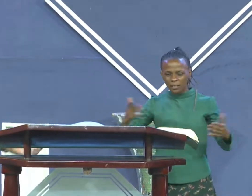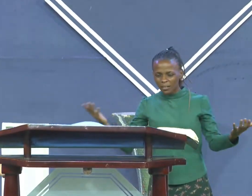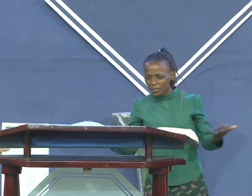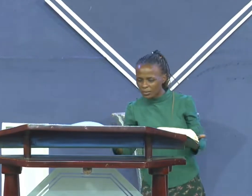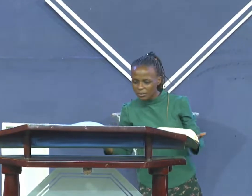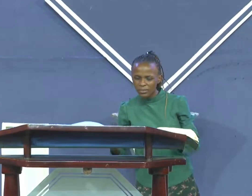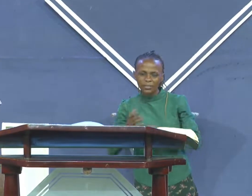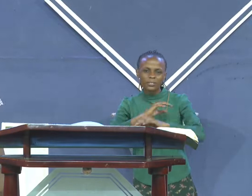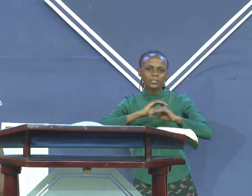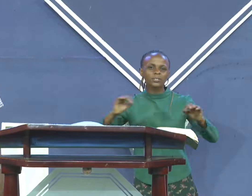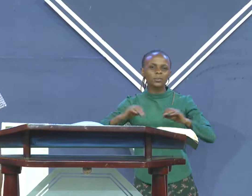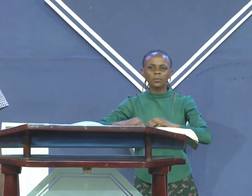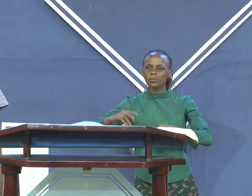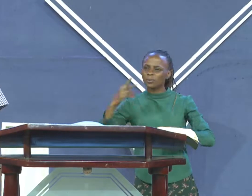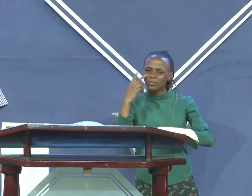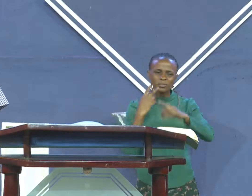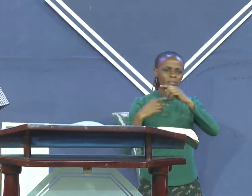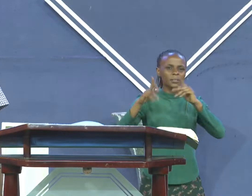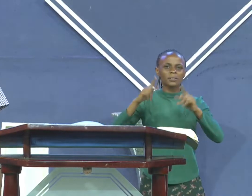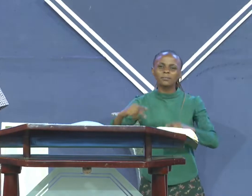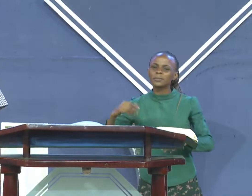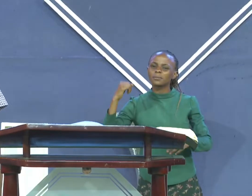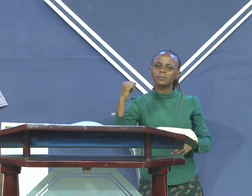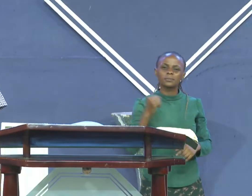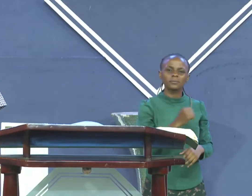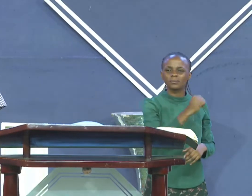wondering. They are